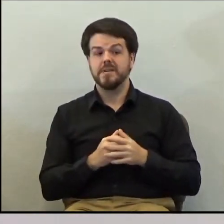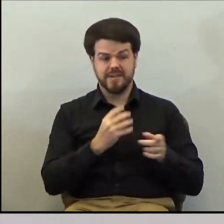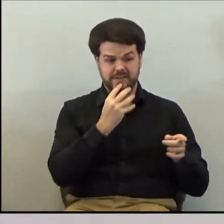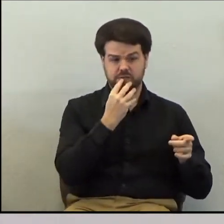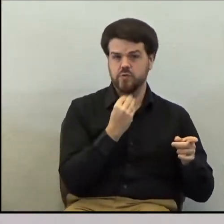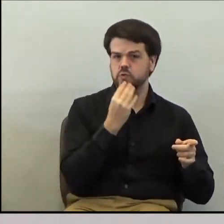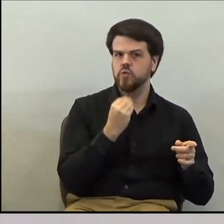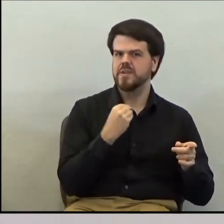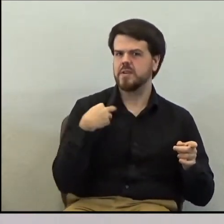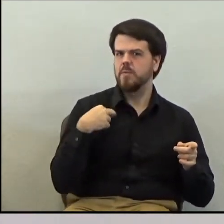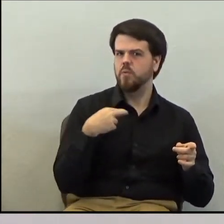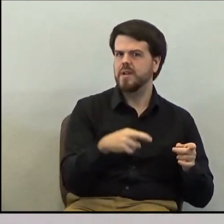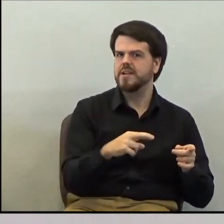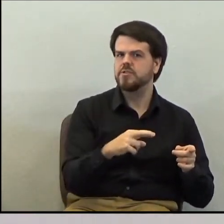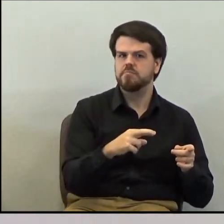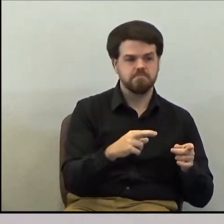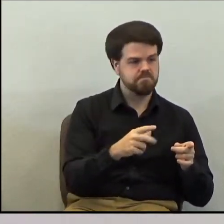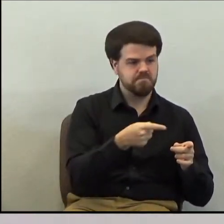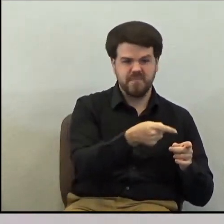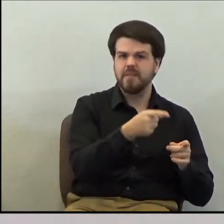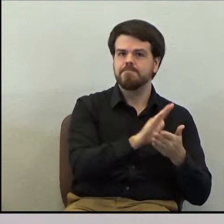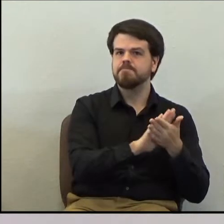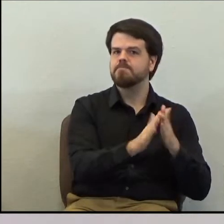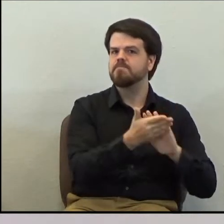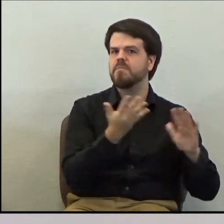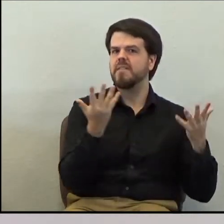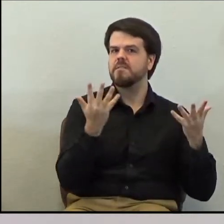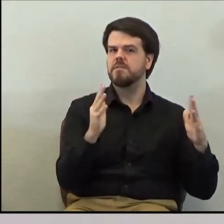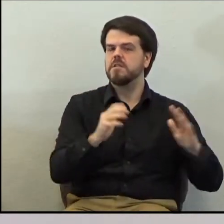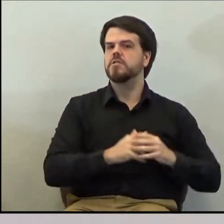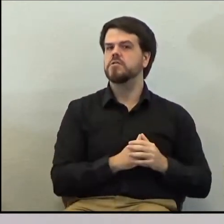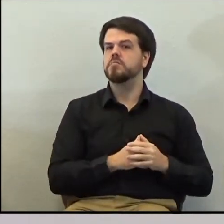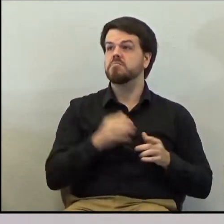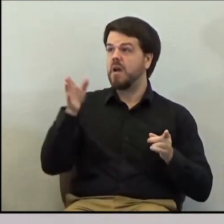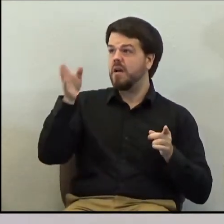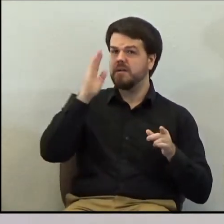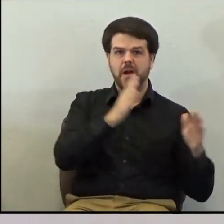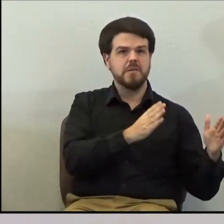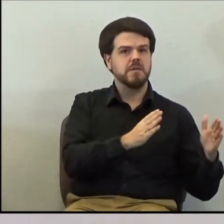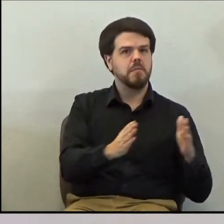Judaism has fulfilled. It's done all that God intended for it to do.